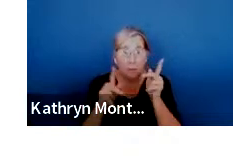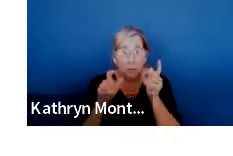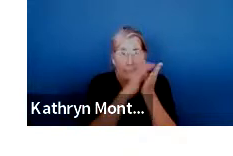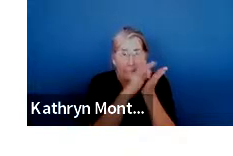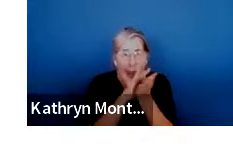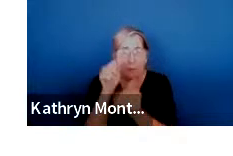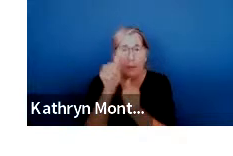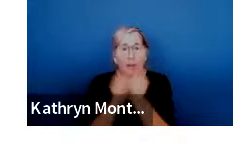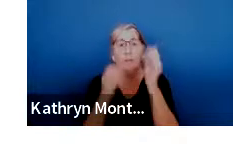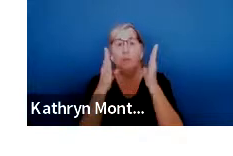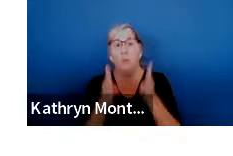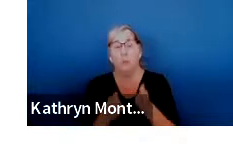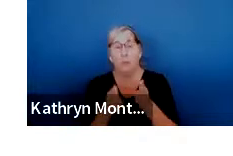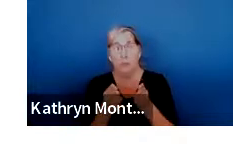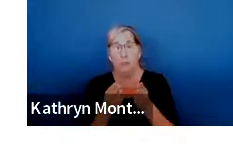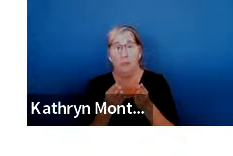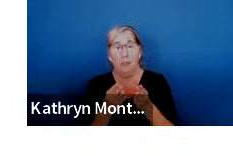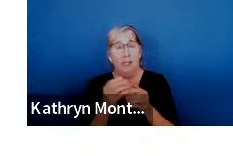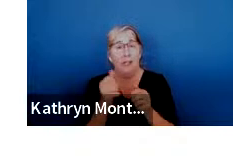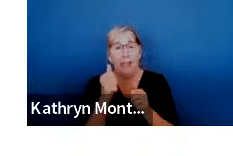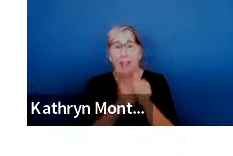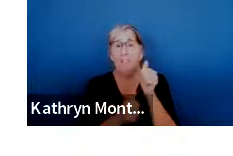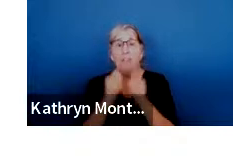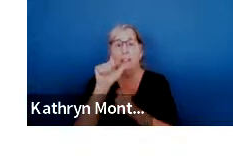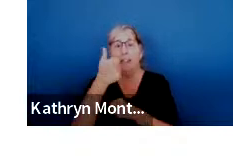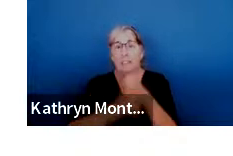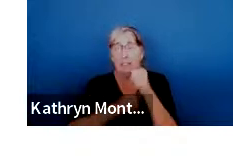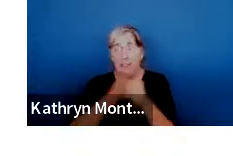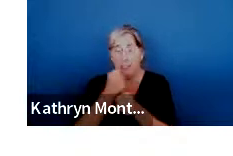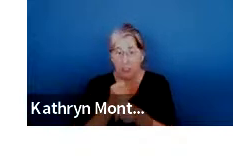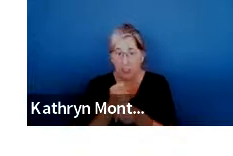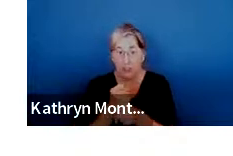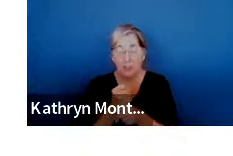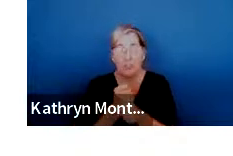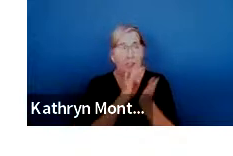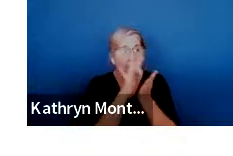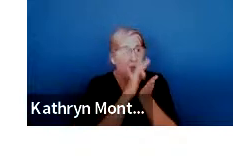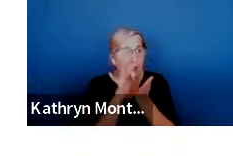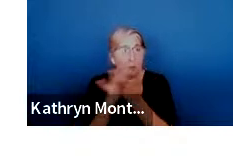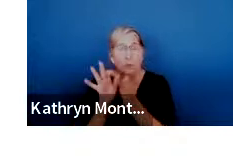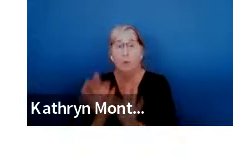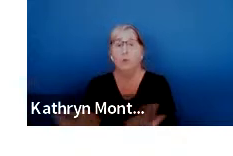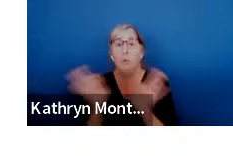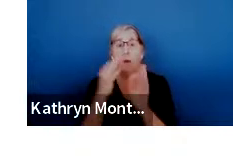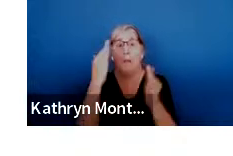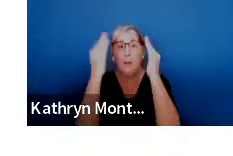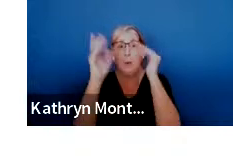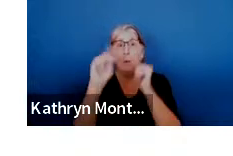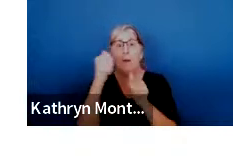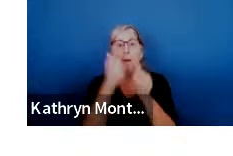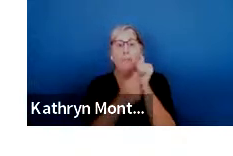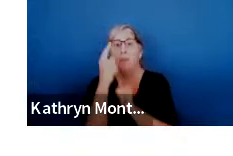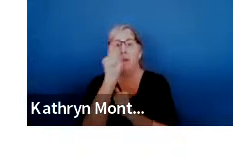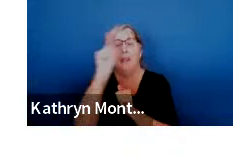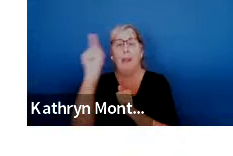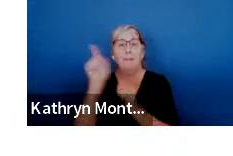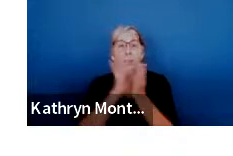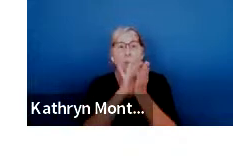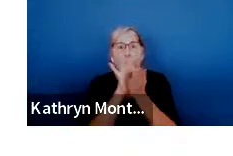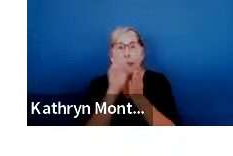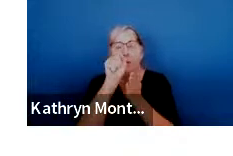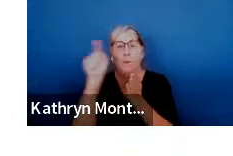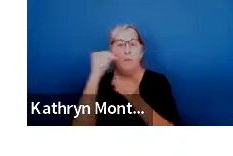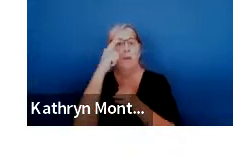count everybody every 10 years. And so it's really important that they find everybody and they count them, because that